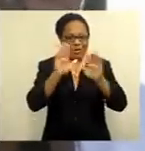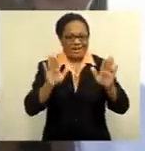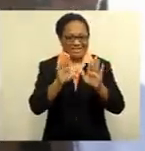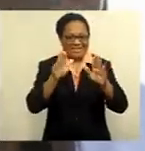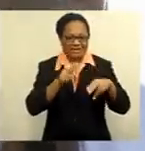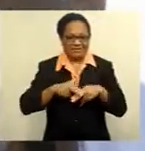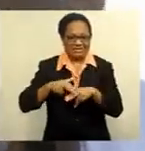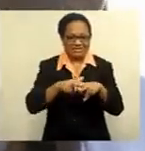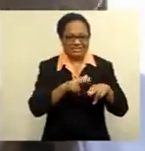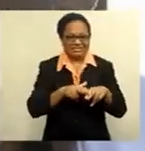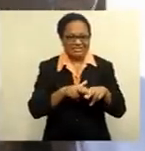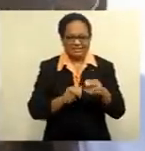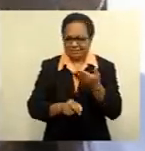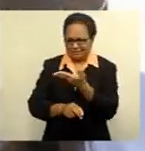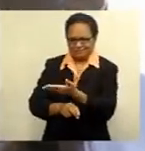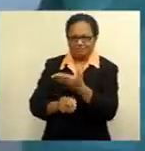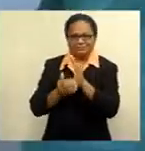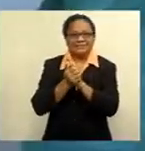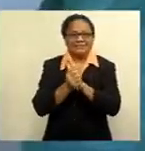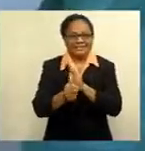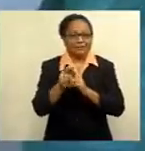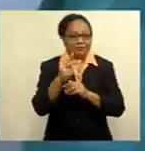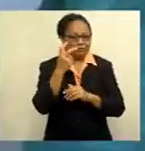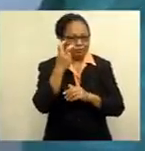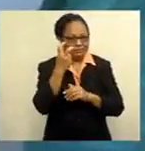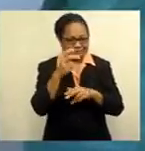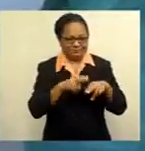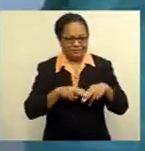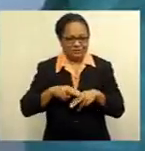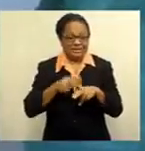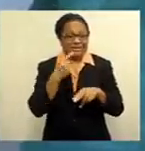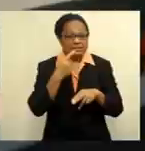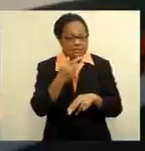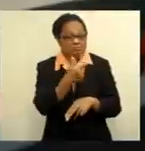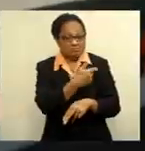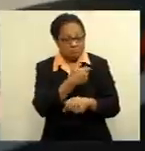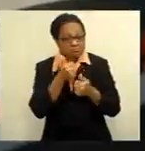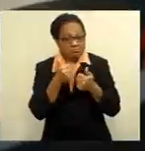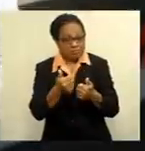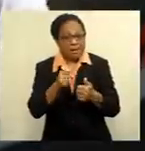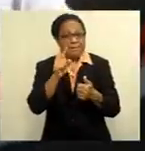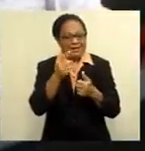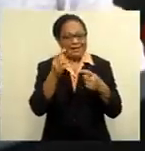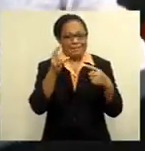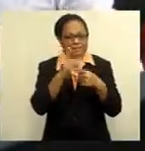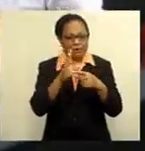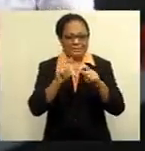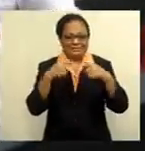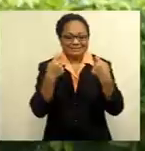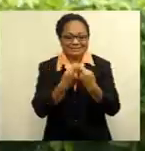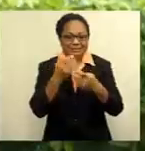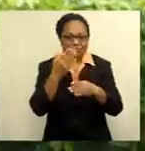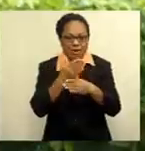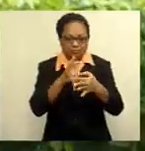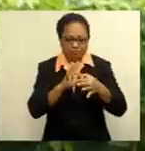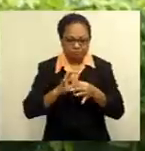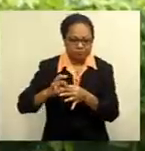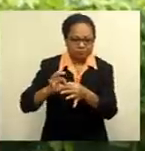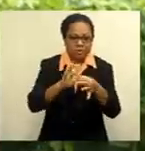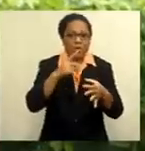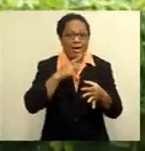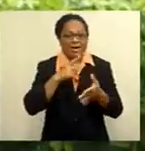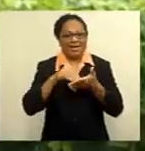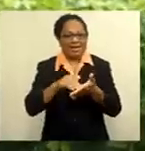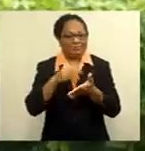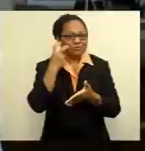Local tourism expert Tony Whitten says apart from vaccination, teamwork will be crucial in trying to revive the